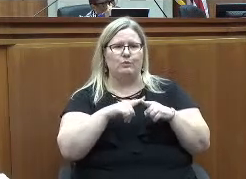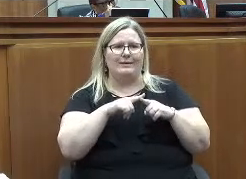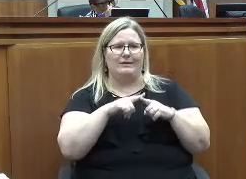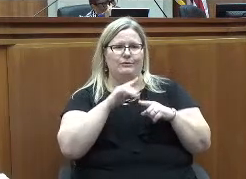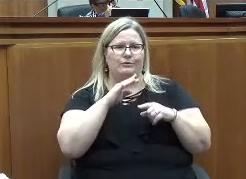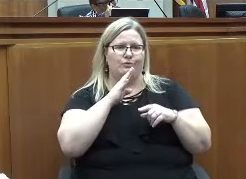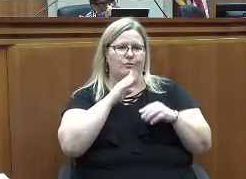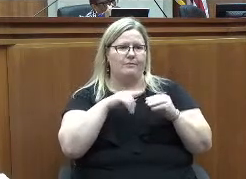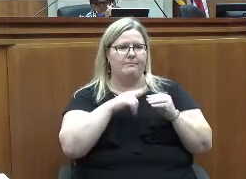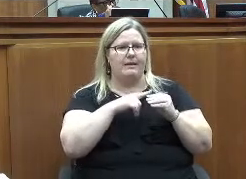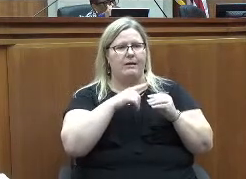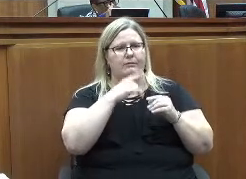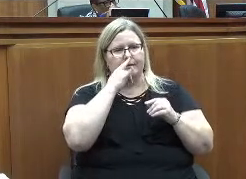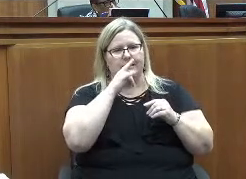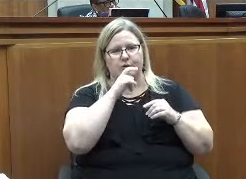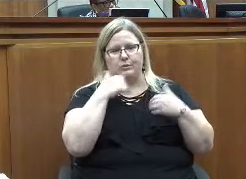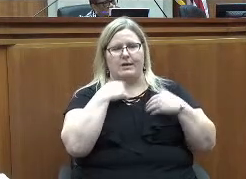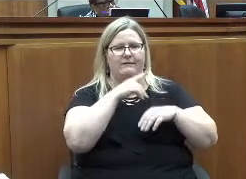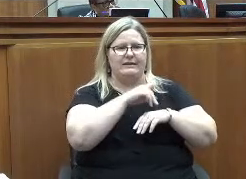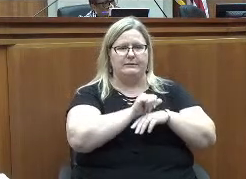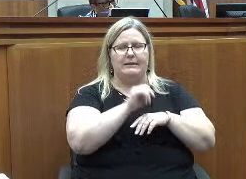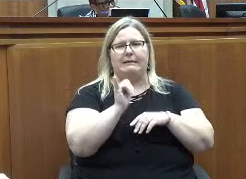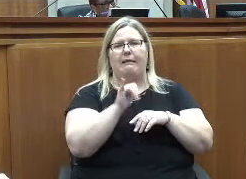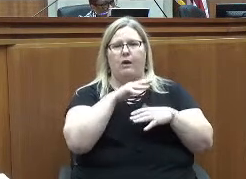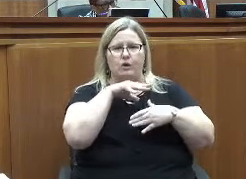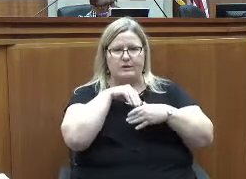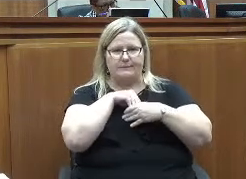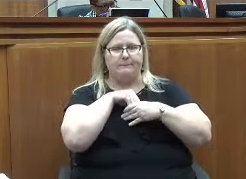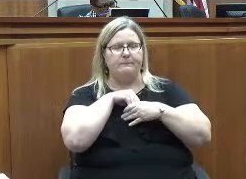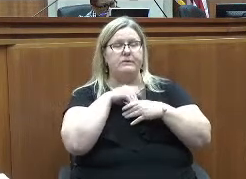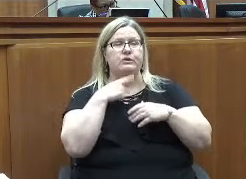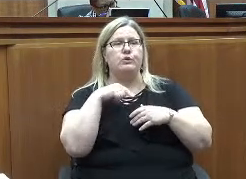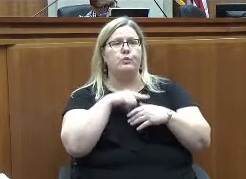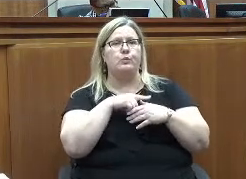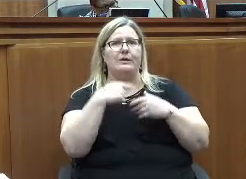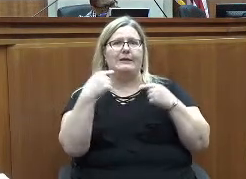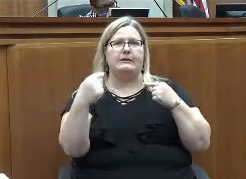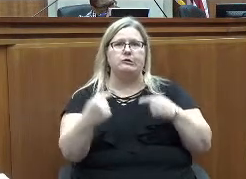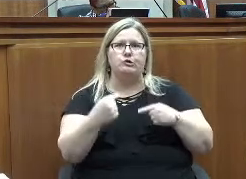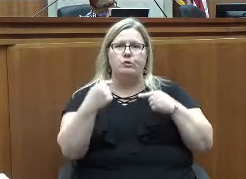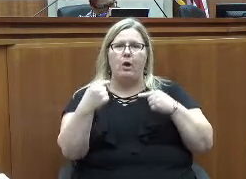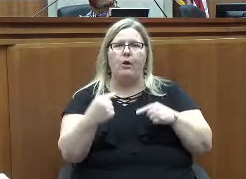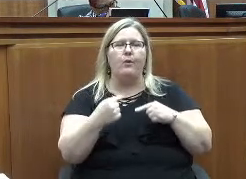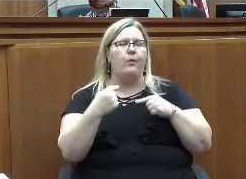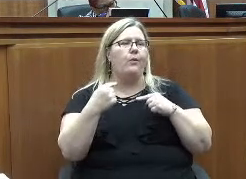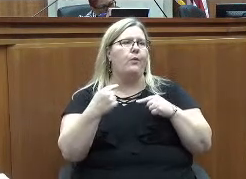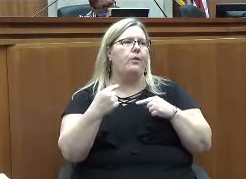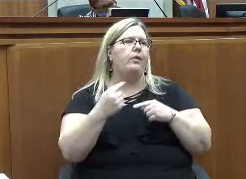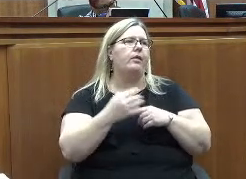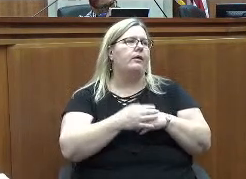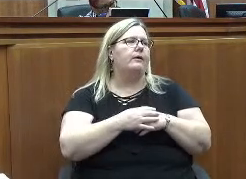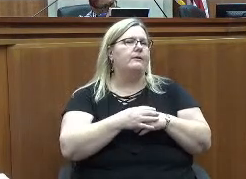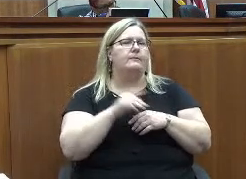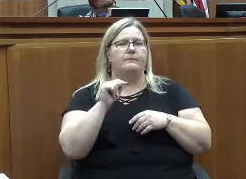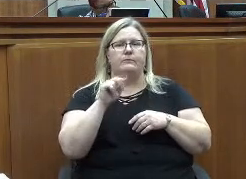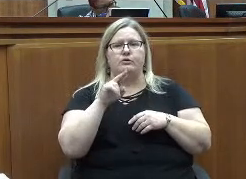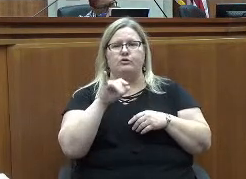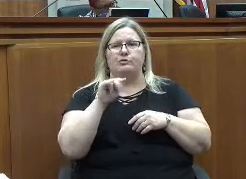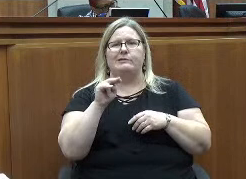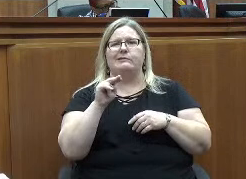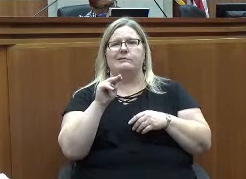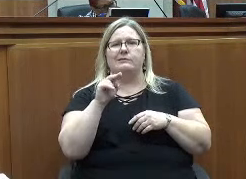children with disabilities and autism. We've struggled since Tristan has been